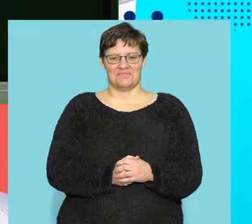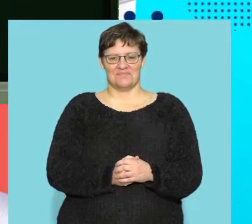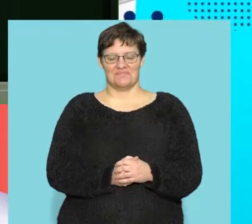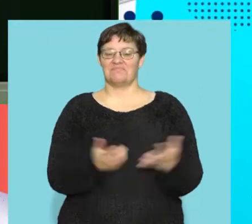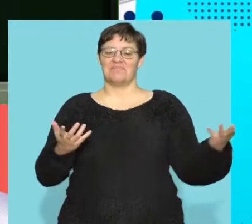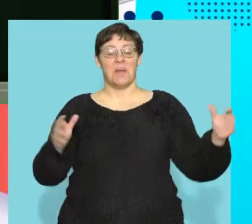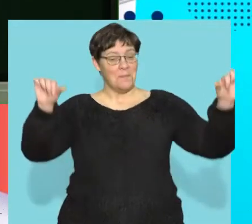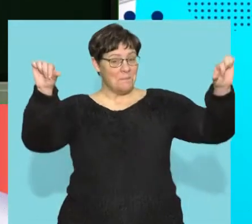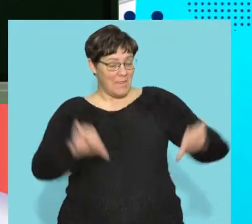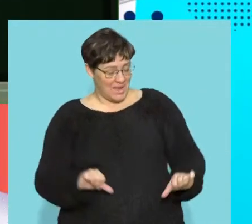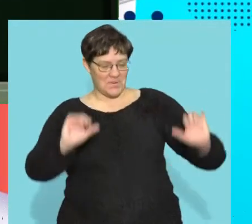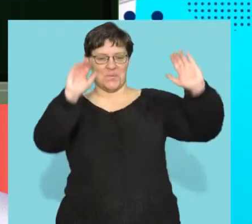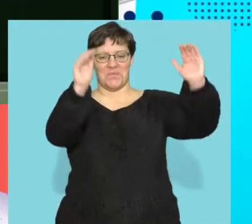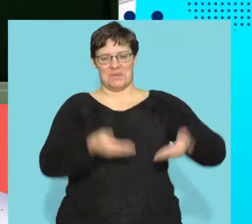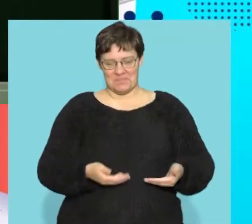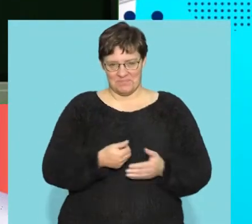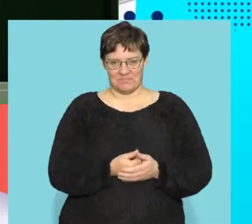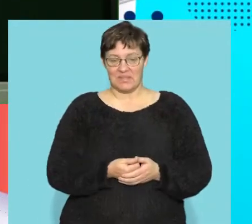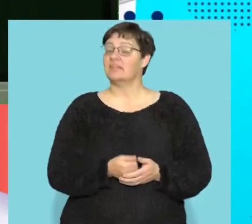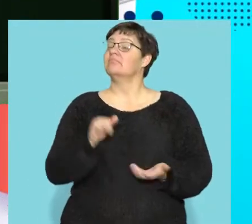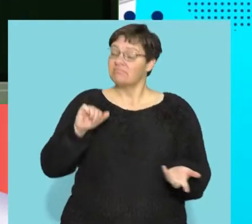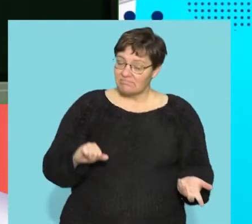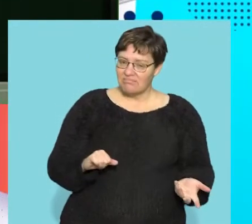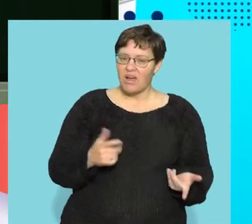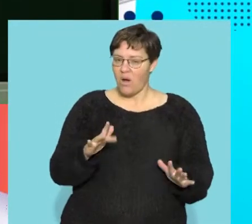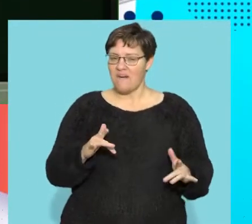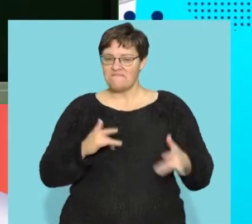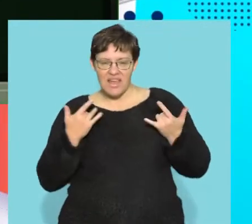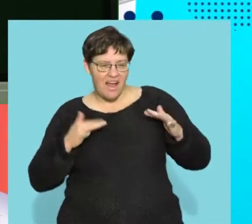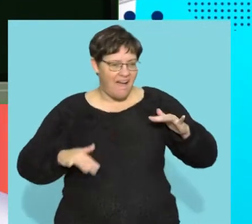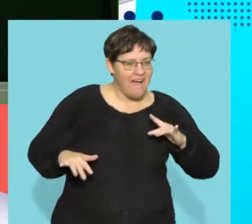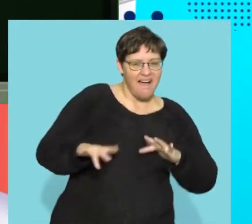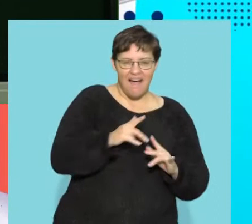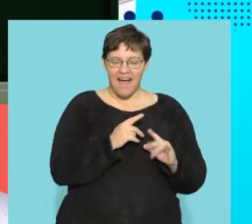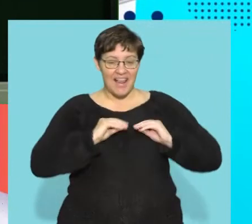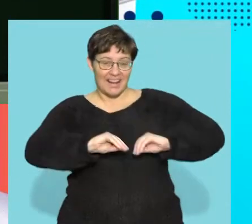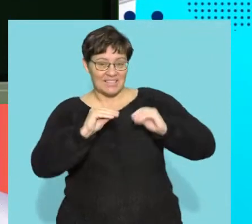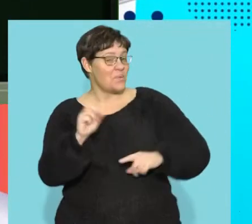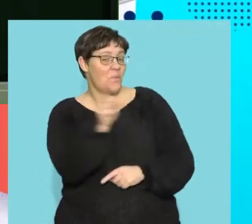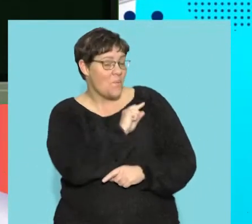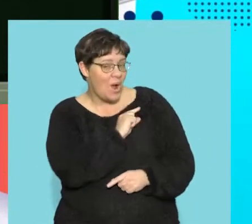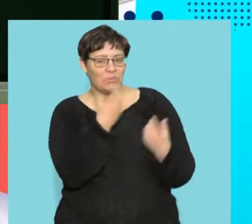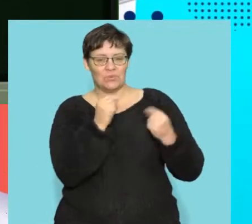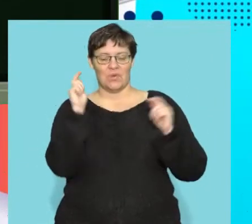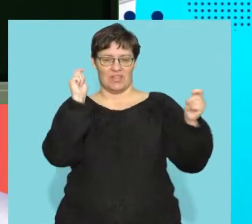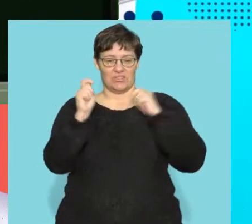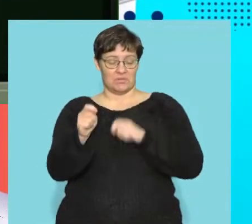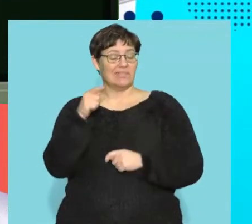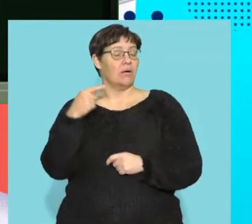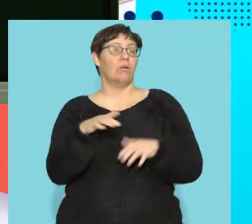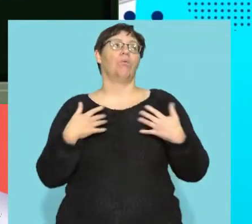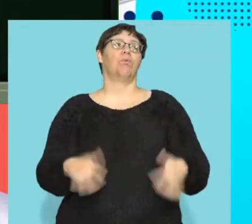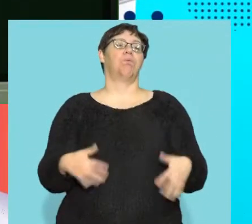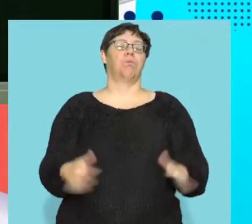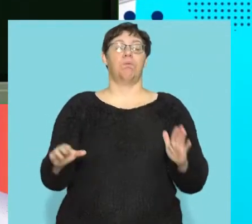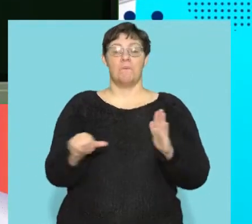Welcome back, accounting boffins. Yes, you can actually feel the vibe in the lesson because we're doing adjustments which are critical